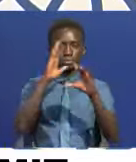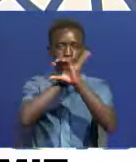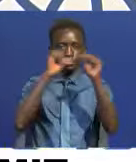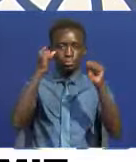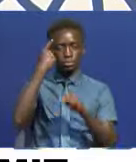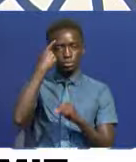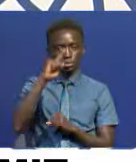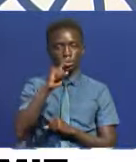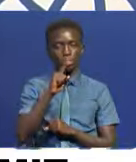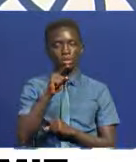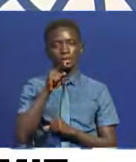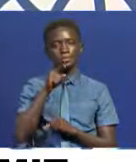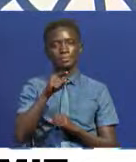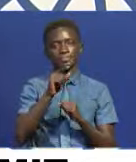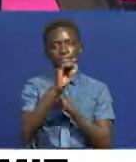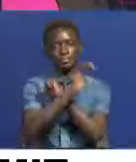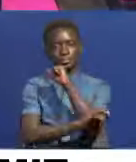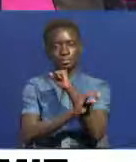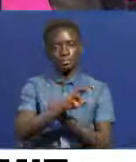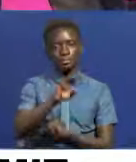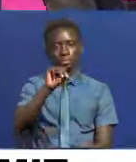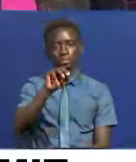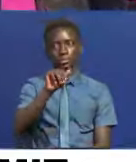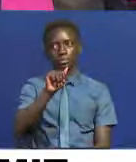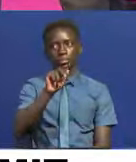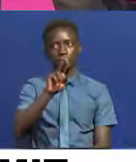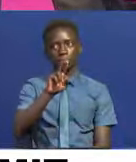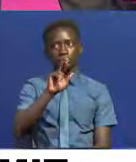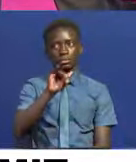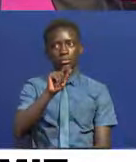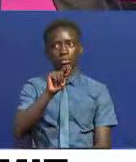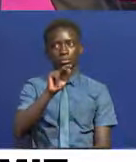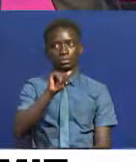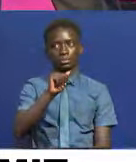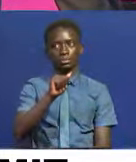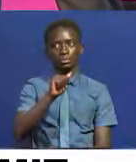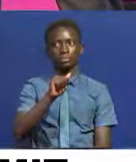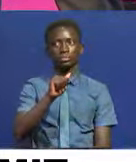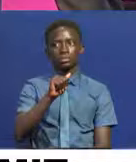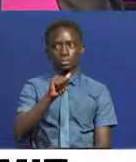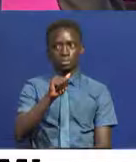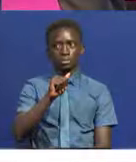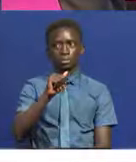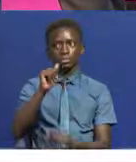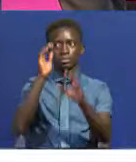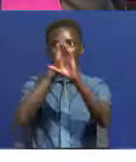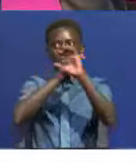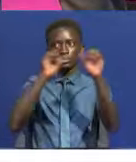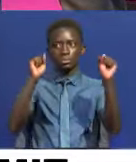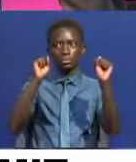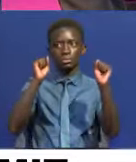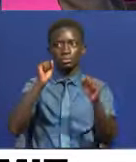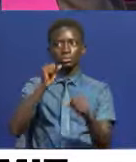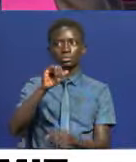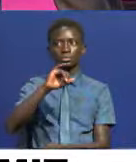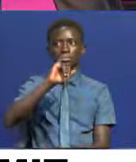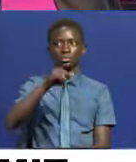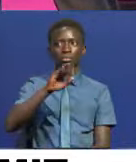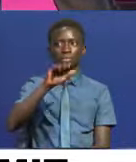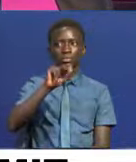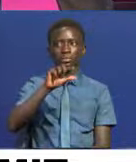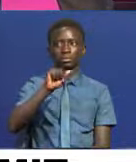Republic of Mauritania, Excellencies, Heads of State and Government, the President of the World Bank, Mr. Ajay Banga,